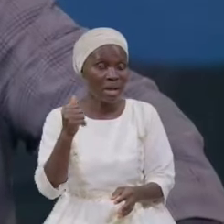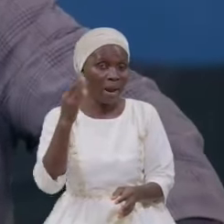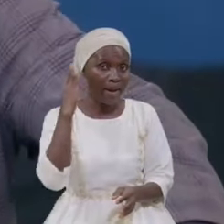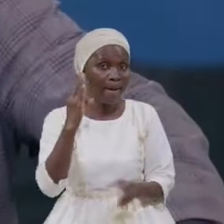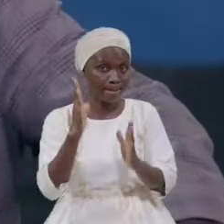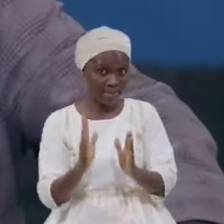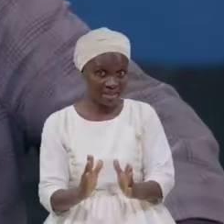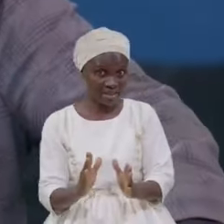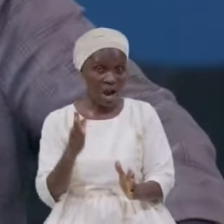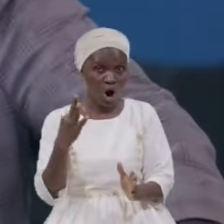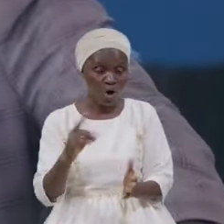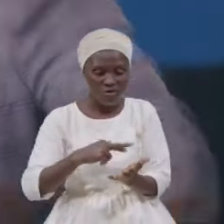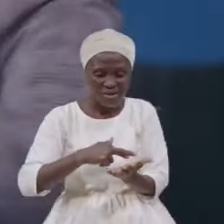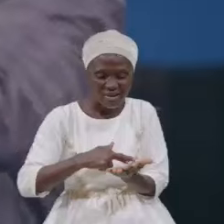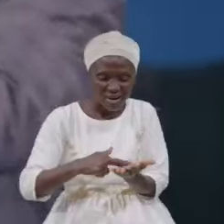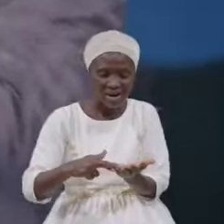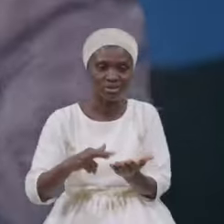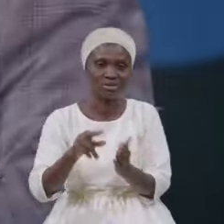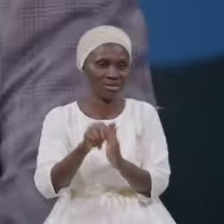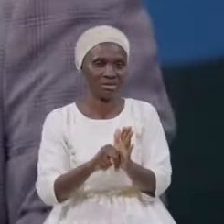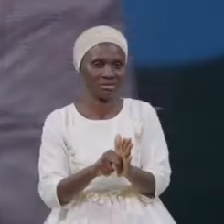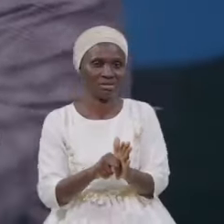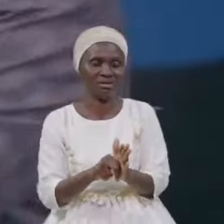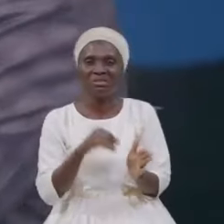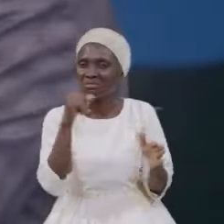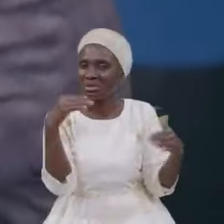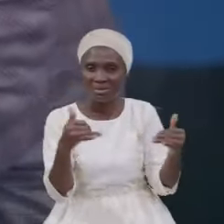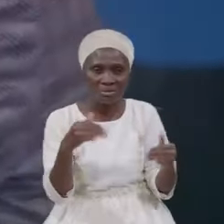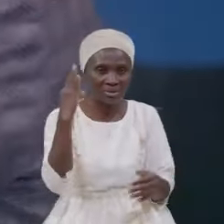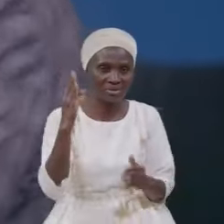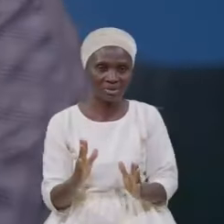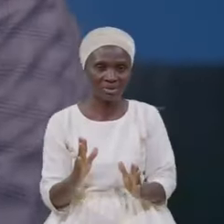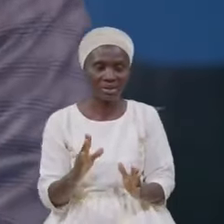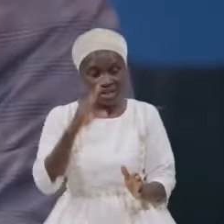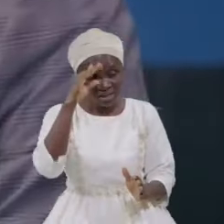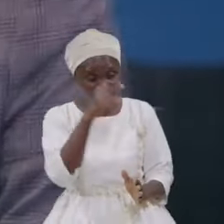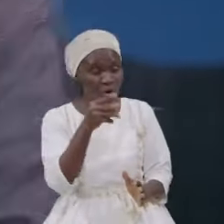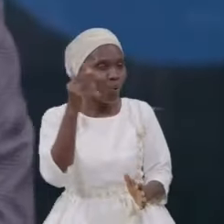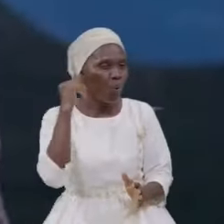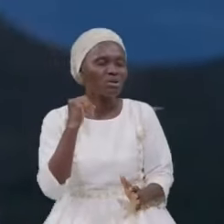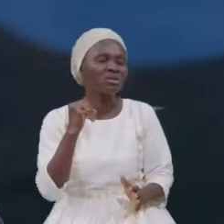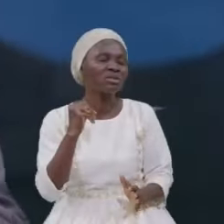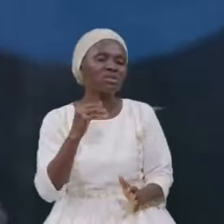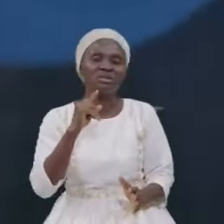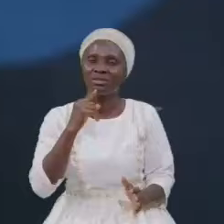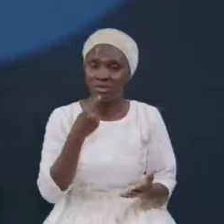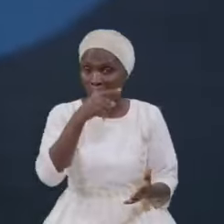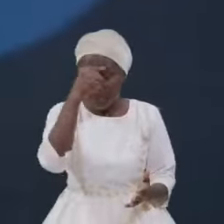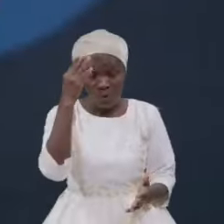he meant everything he said seriously, because he knew the day of reckoning was coming.